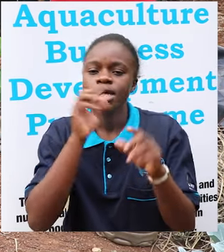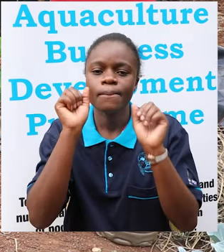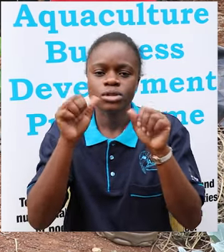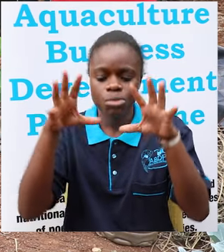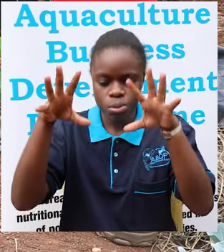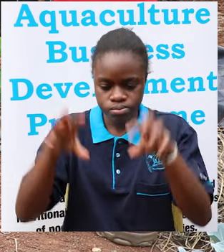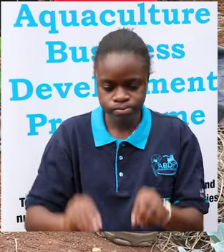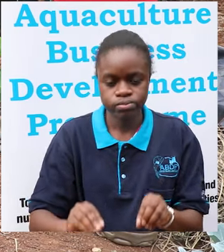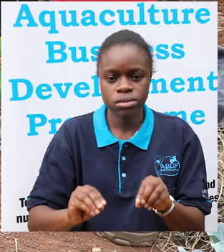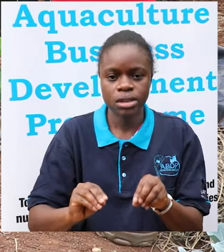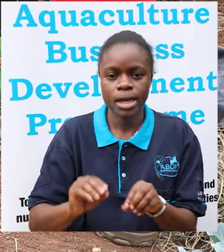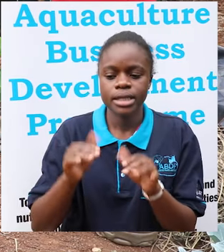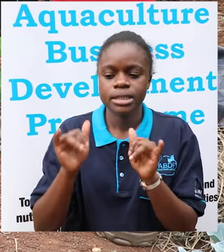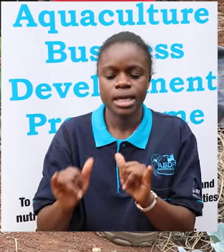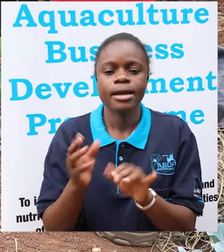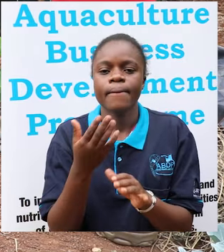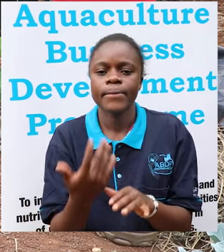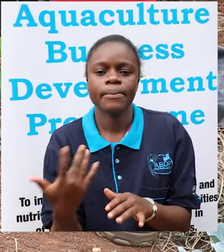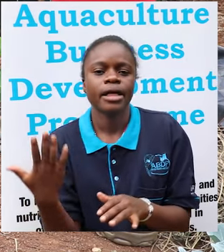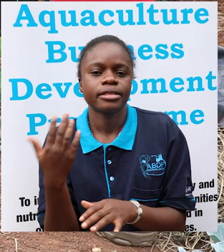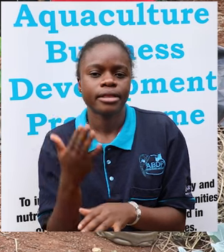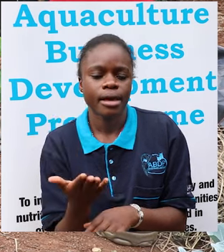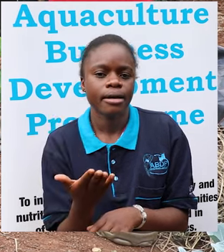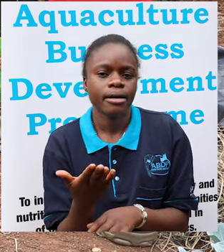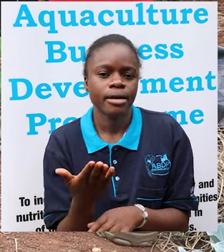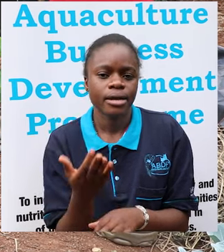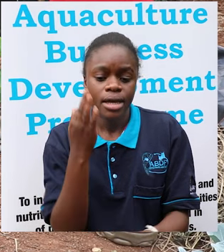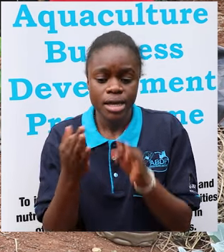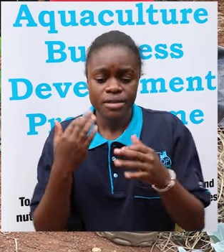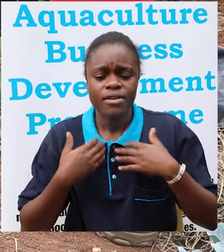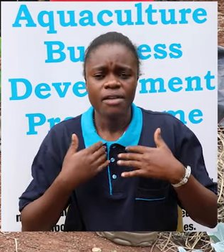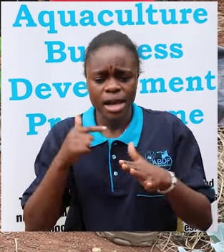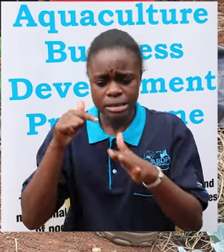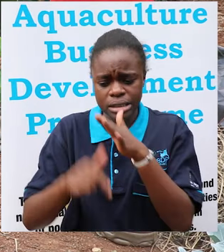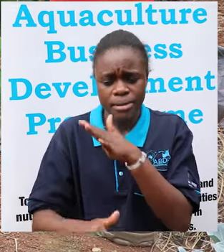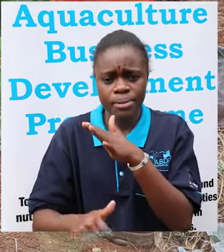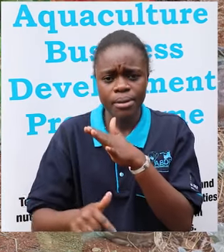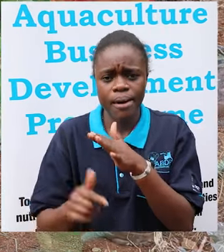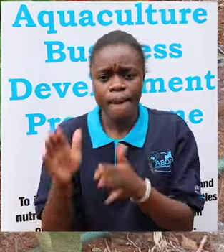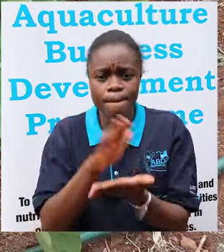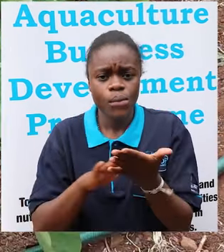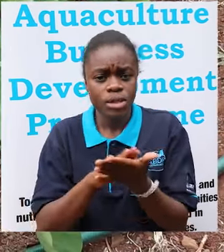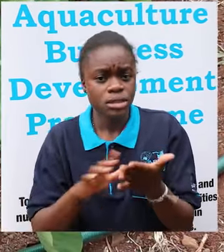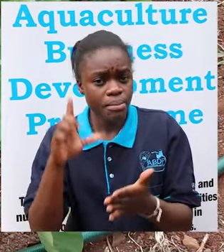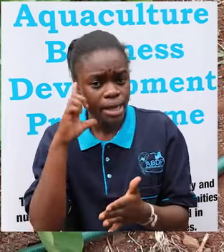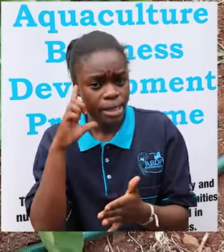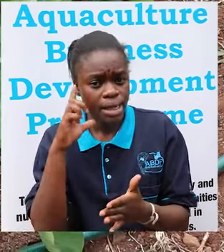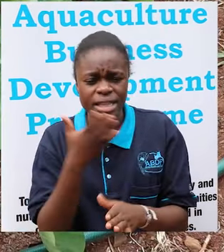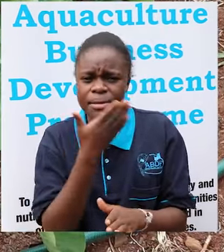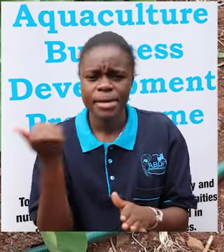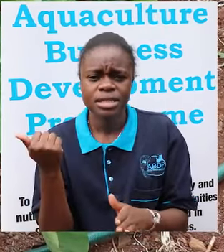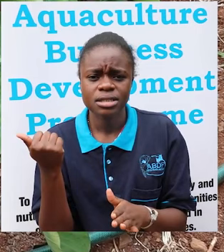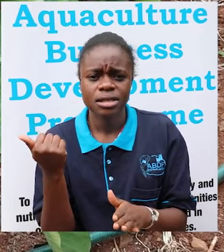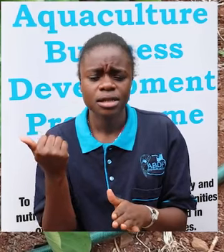it will settle on that paper that you are having. When you are doing a sunken moist bed garden, our